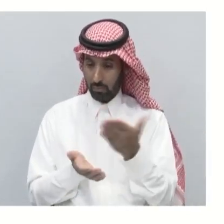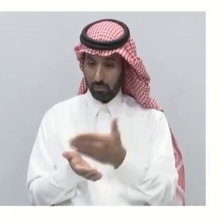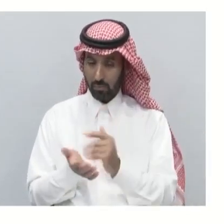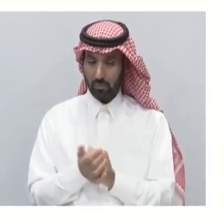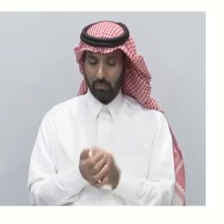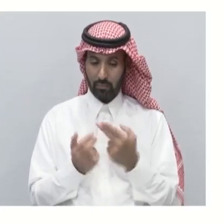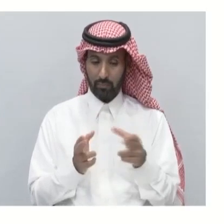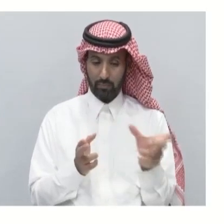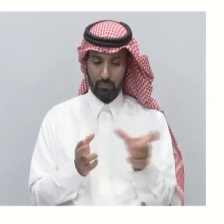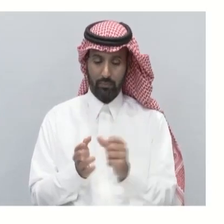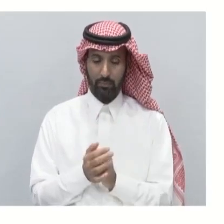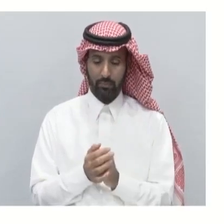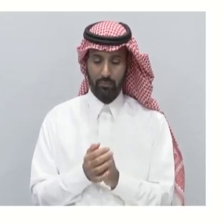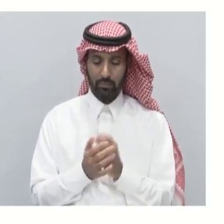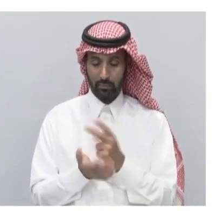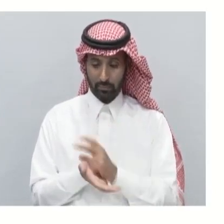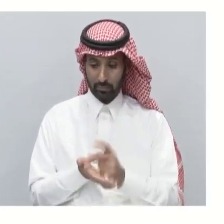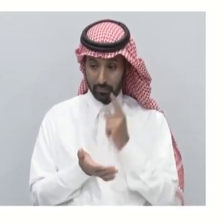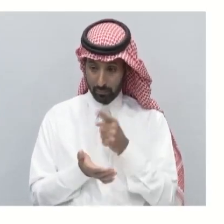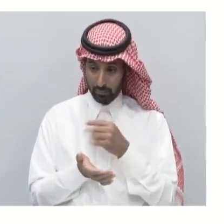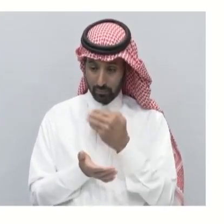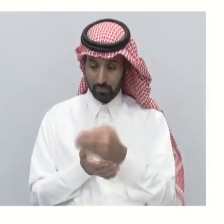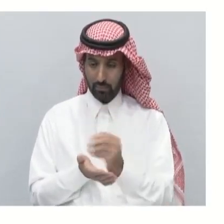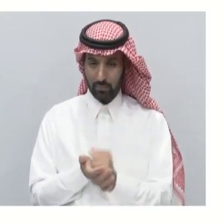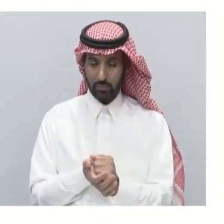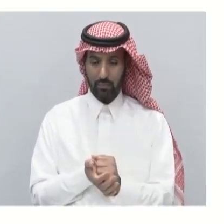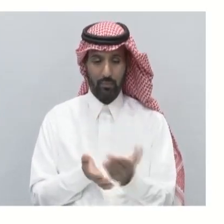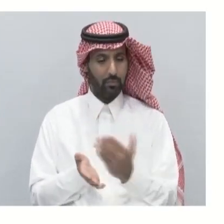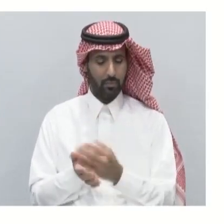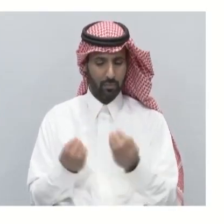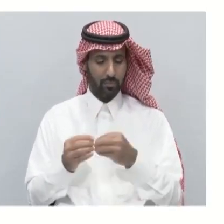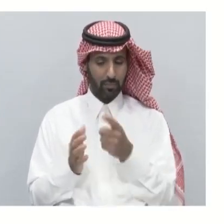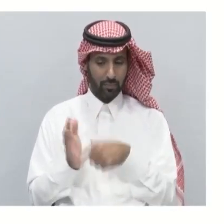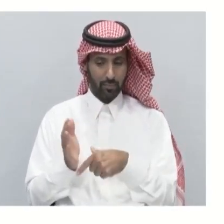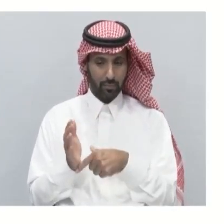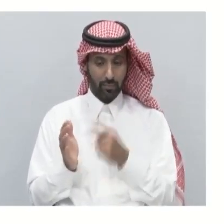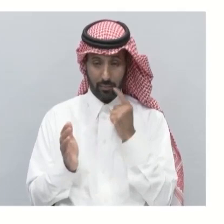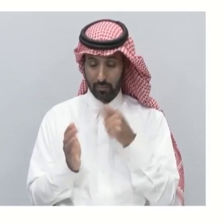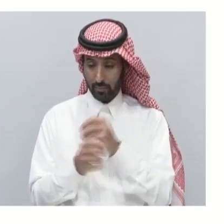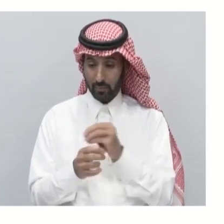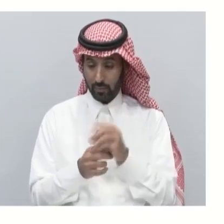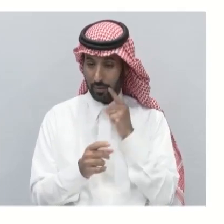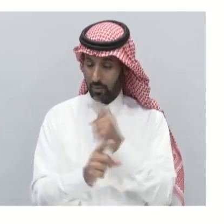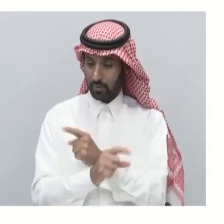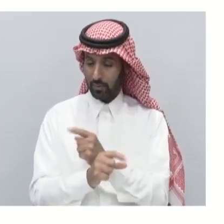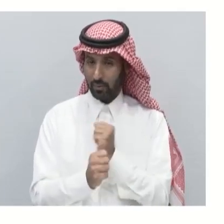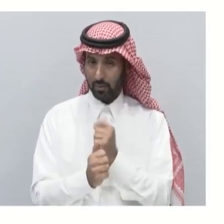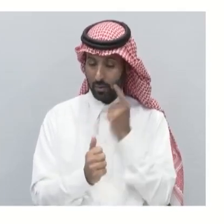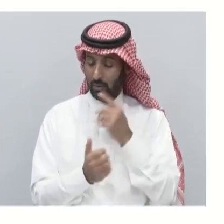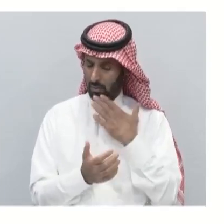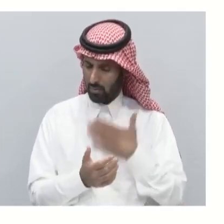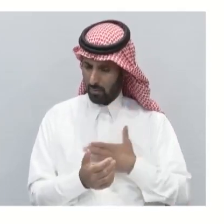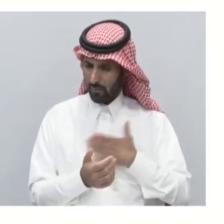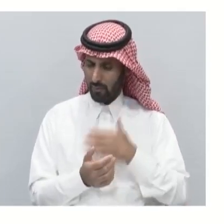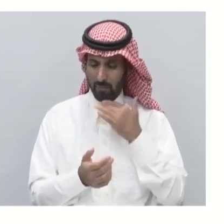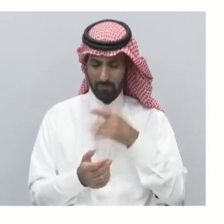the opening line, hope this email finds you well. Email content, I want to tell my teacher, I apologize for